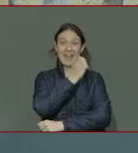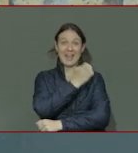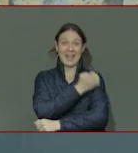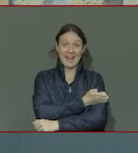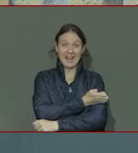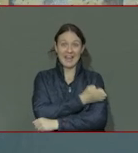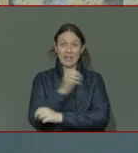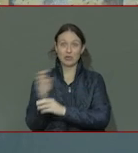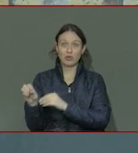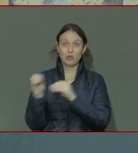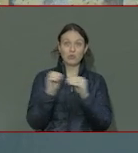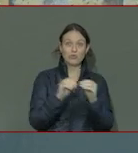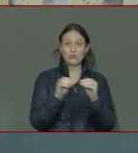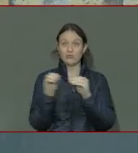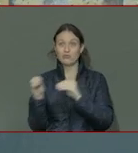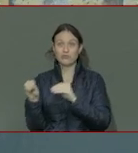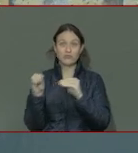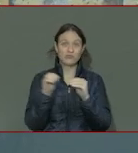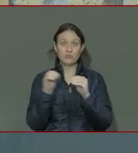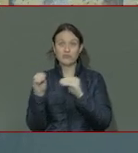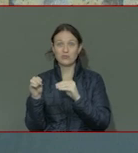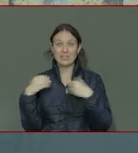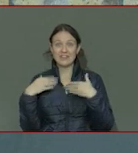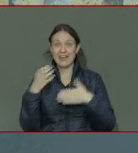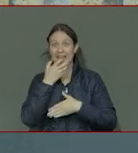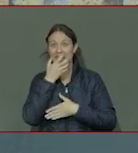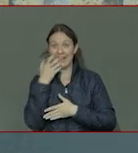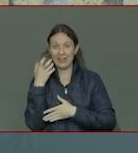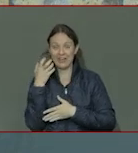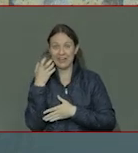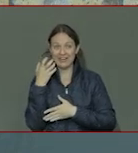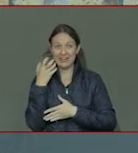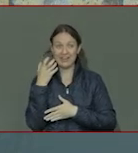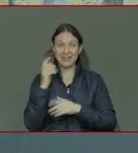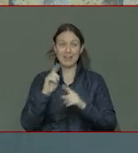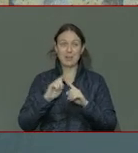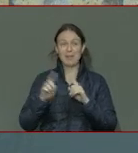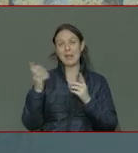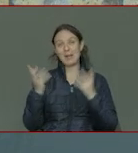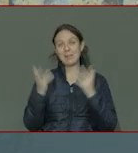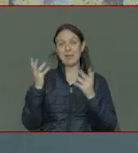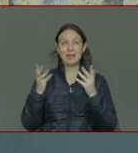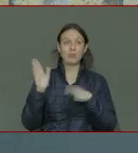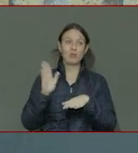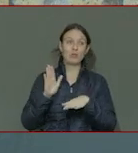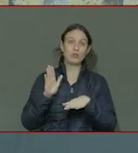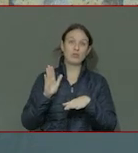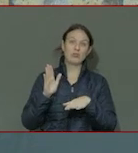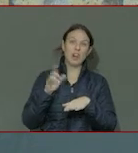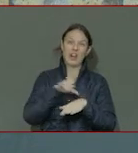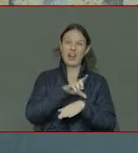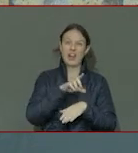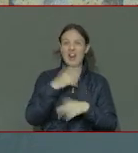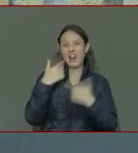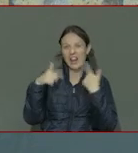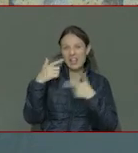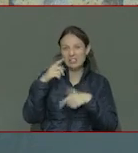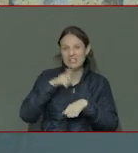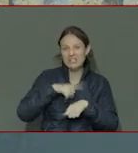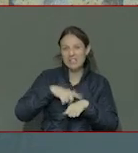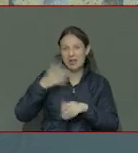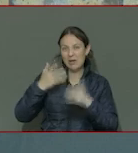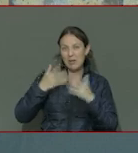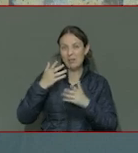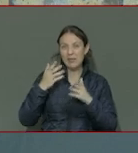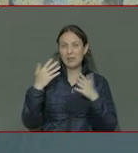your hands get hot. But if you do it like this, maybe at lunchtime your hands